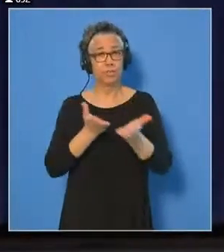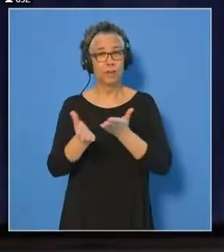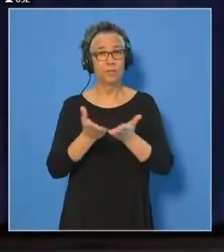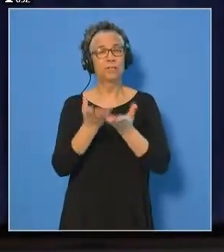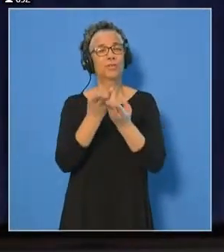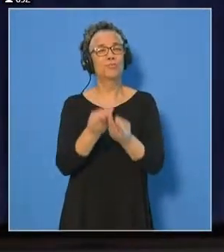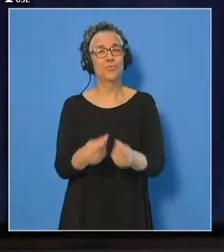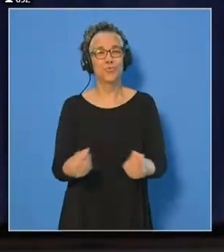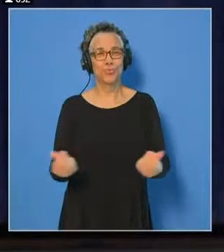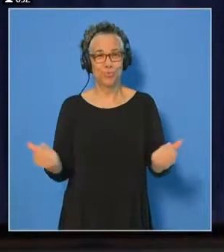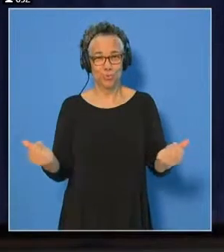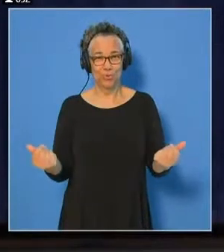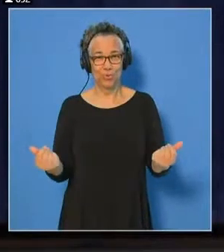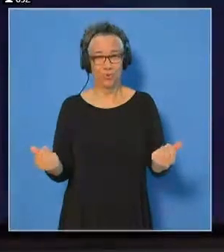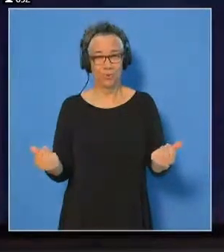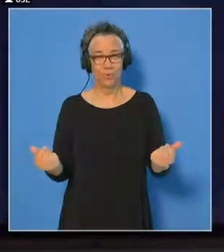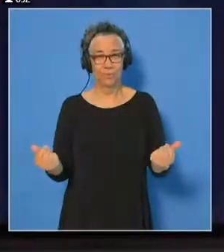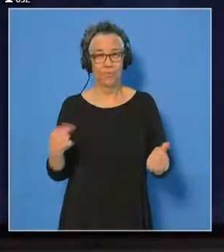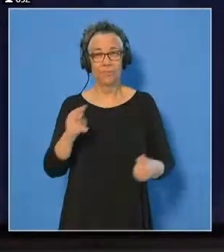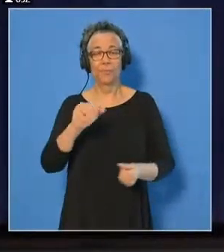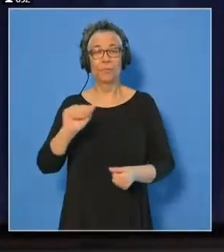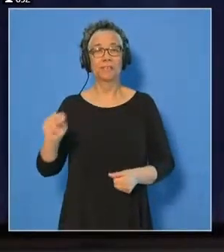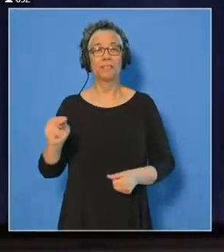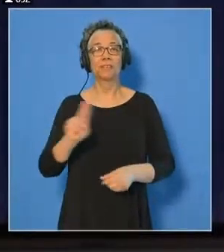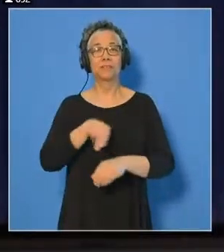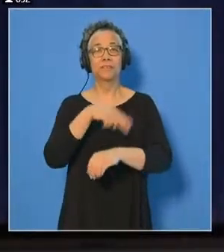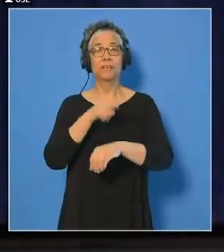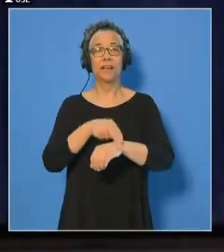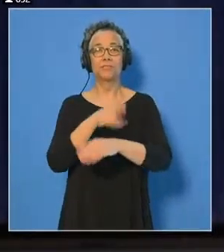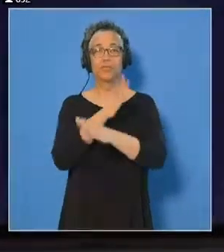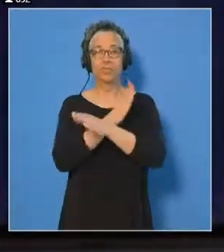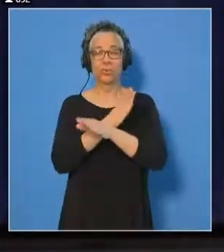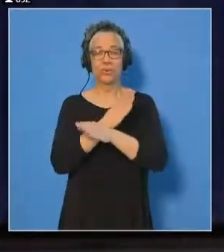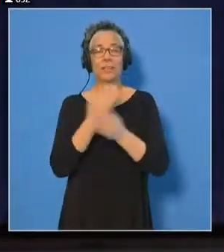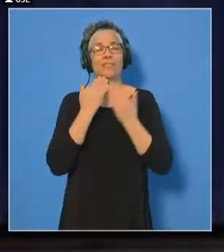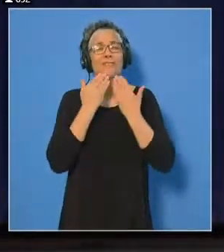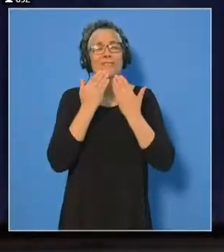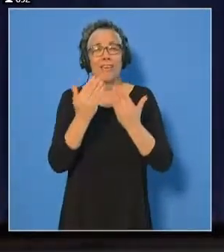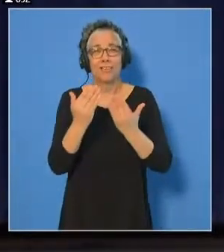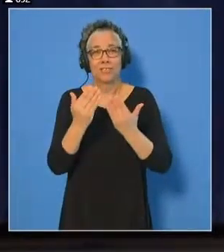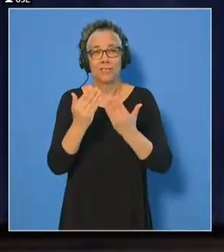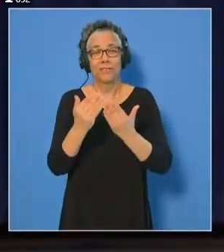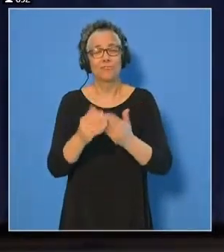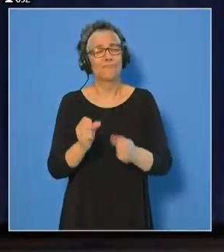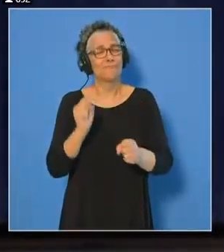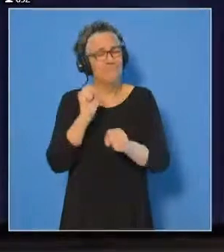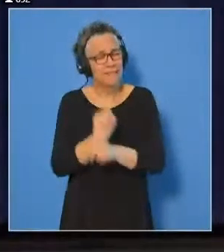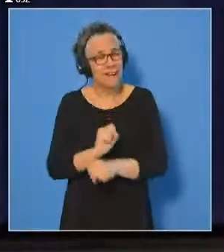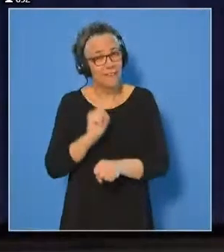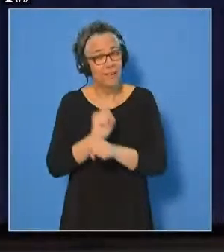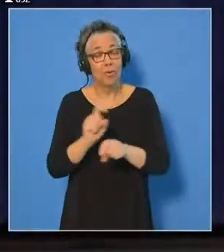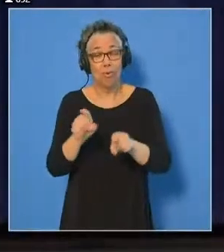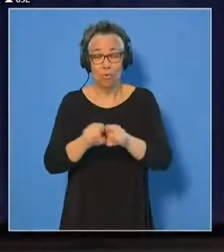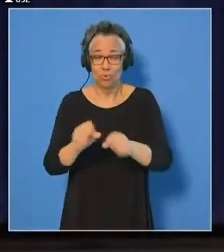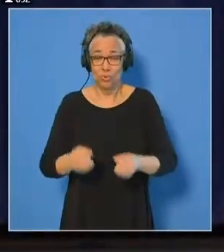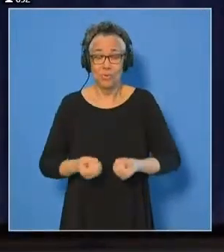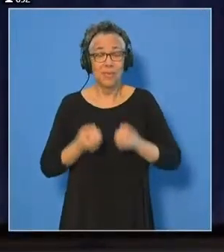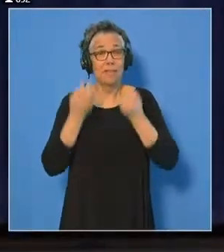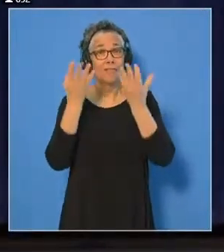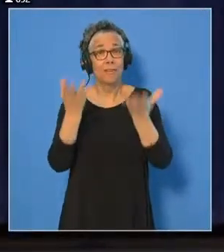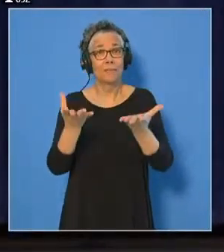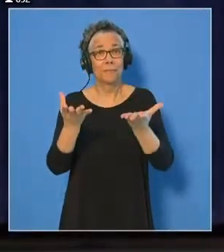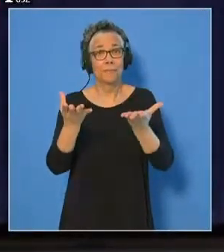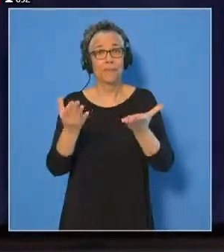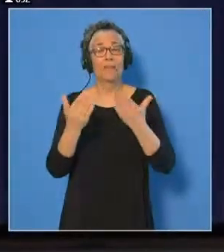smoothly. The Ministry of National Security is appreciative of your dedication and your sacrifice. And again, we